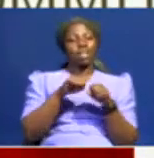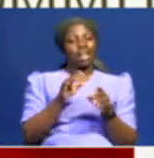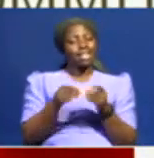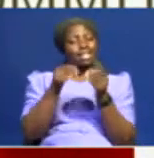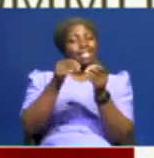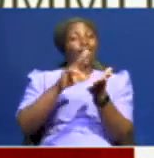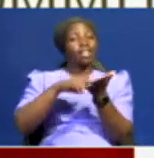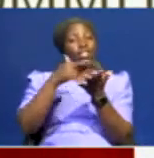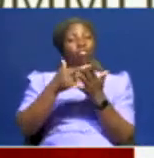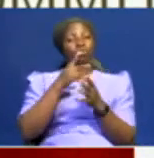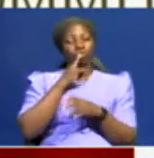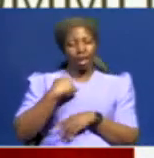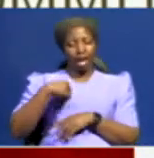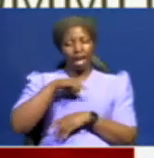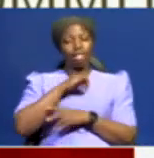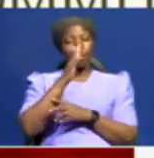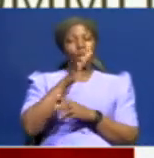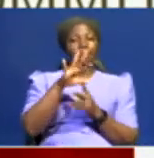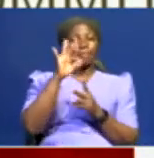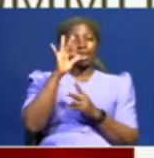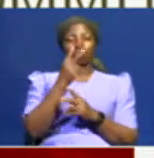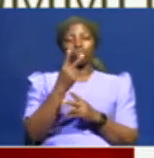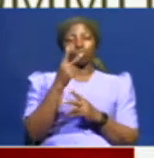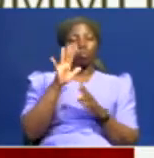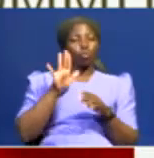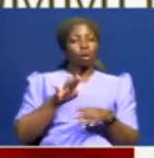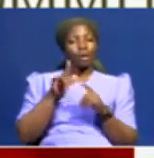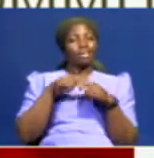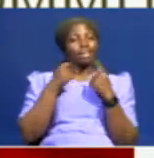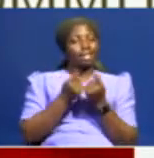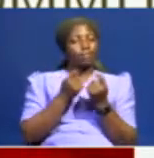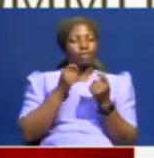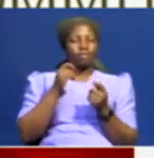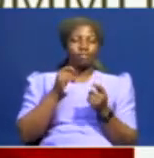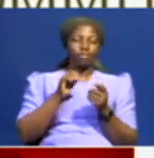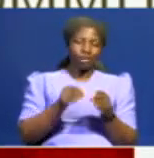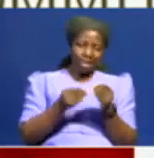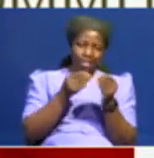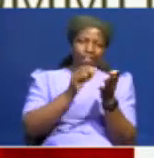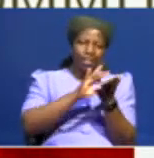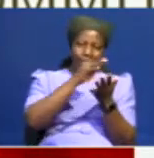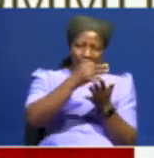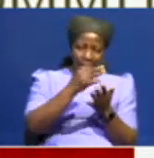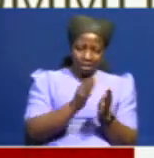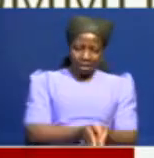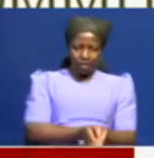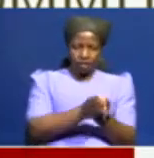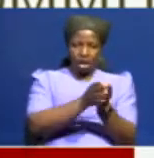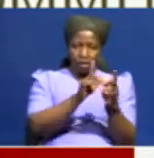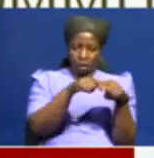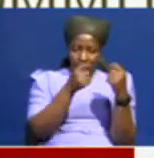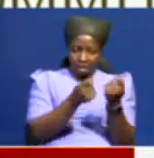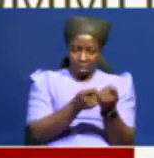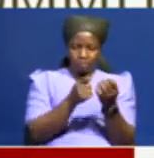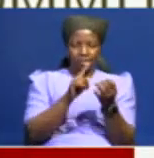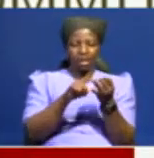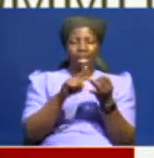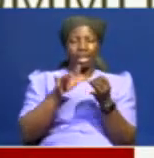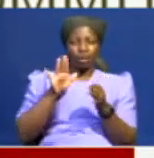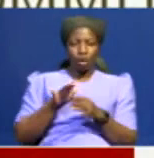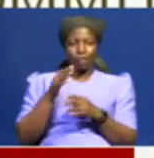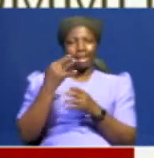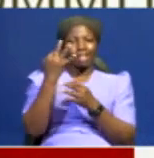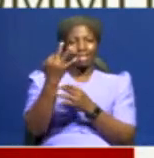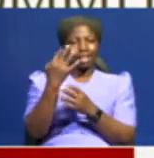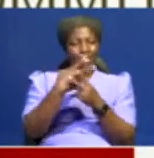And therefore, we gave two teams, women's team grants. That was the volleyball team and the women's